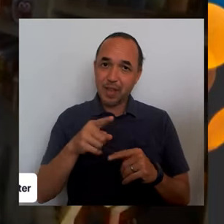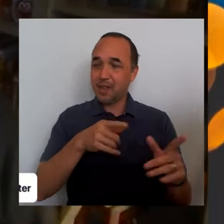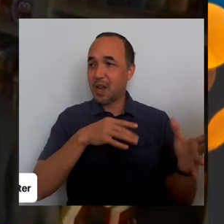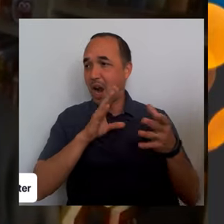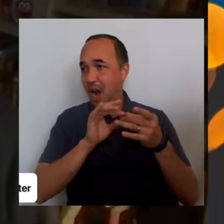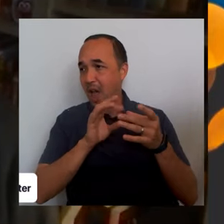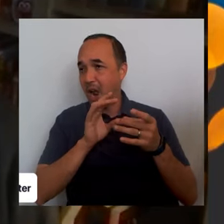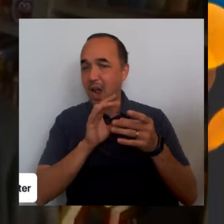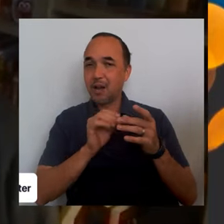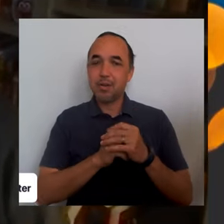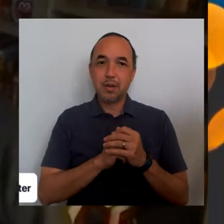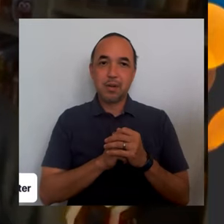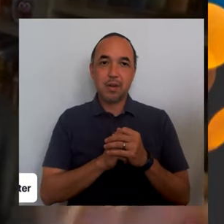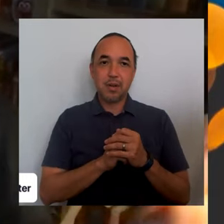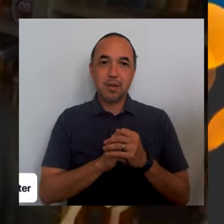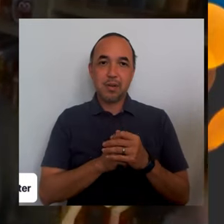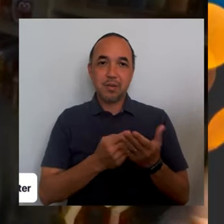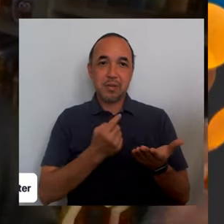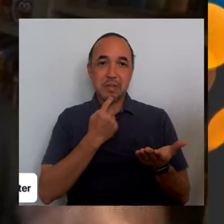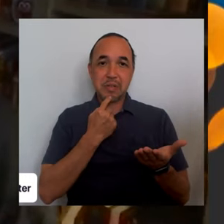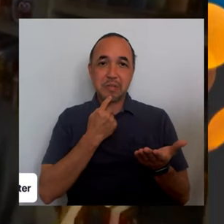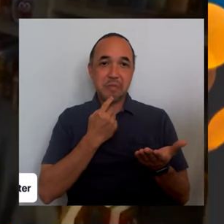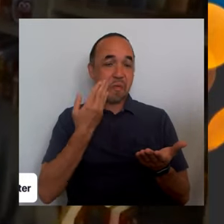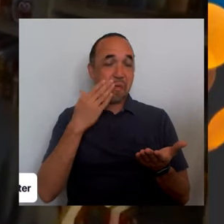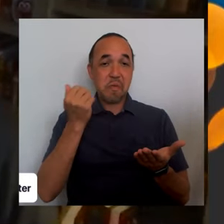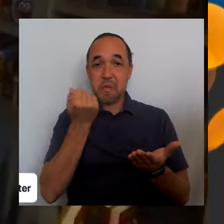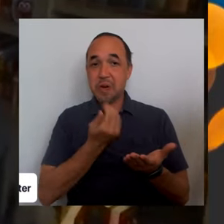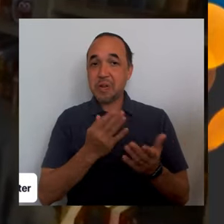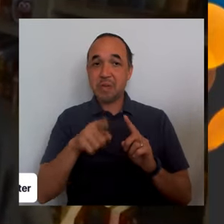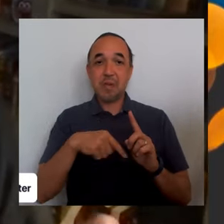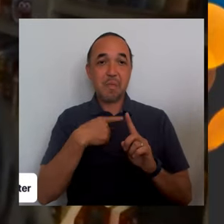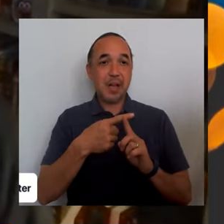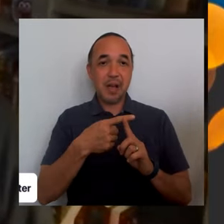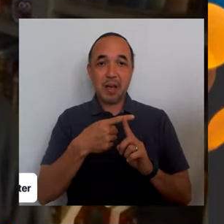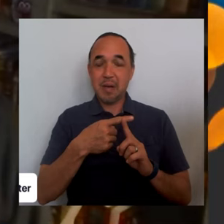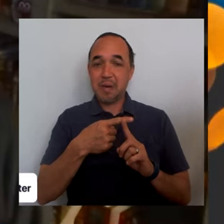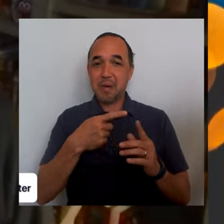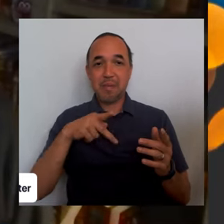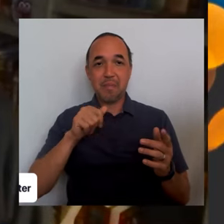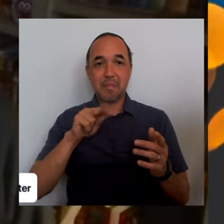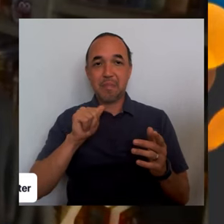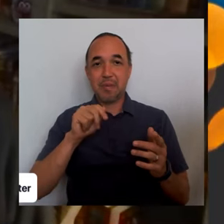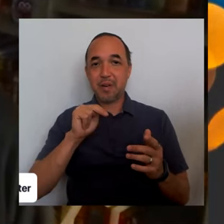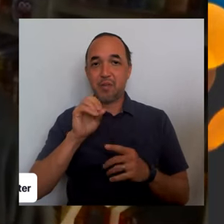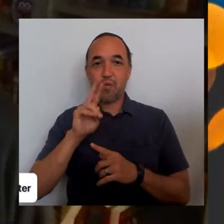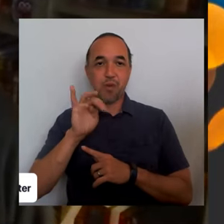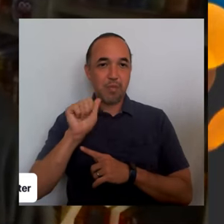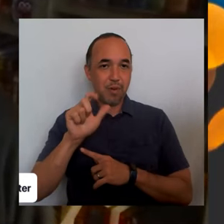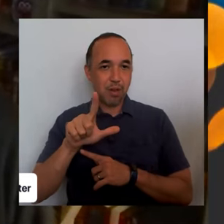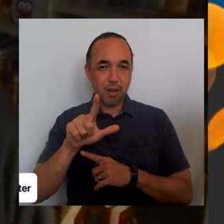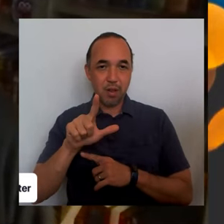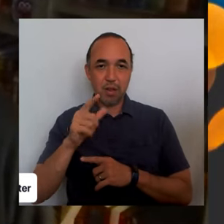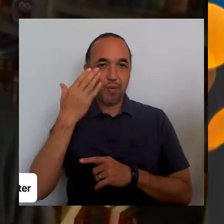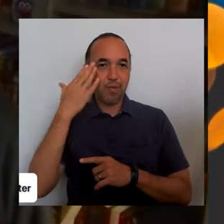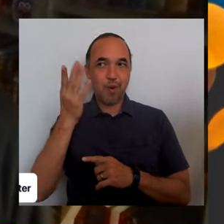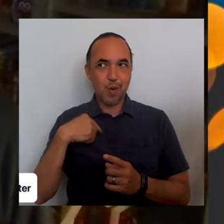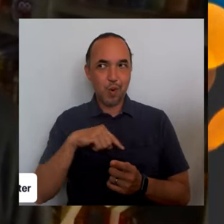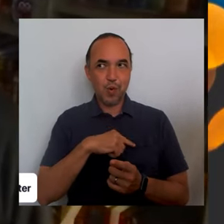and they told us they didn't even know anything about the paranormal, they weren't into it, they didn't know us. And anybody that knows any of the